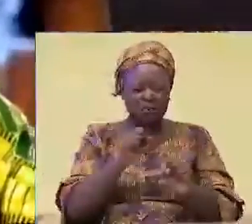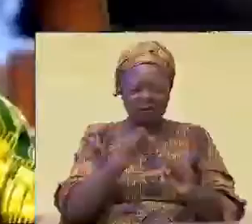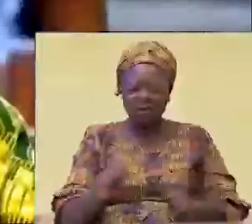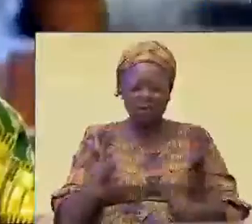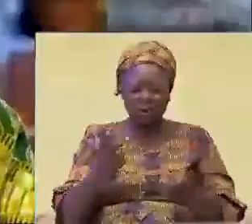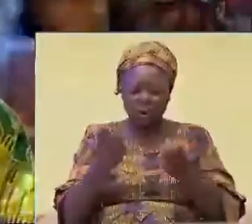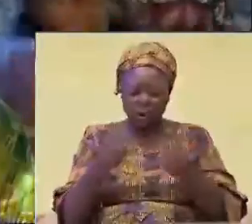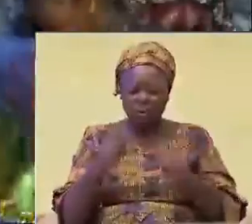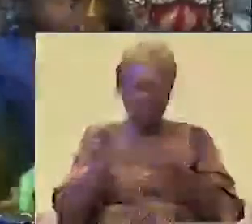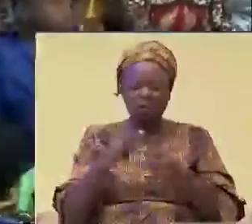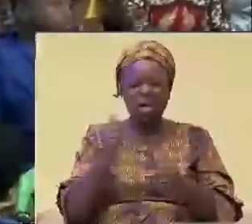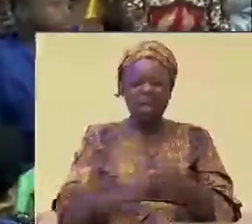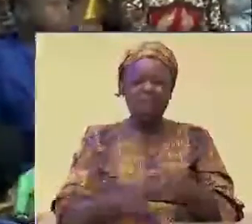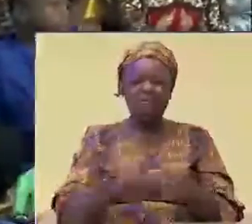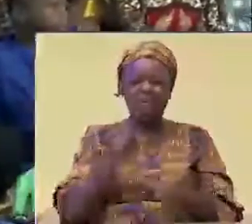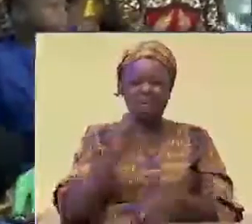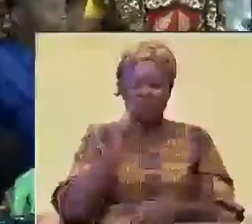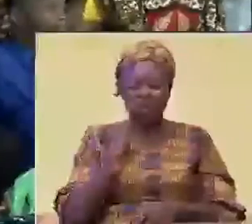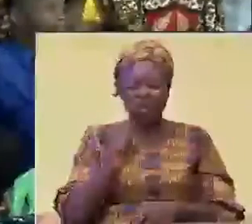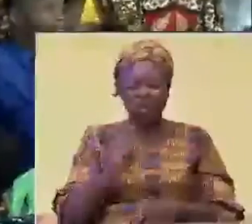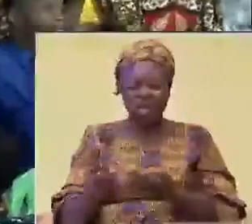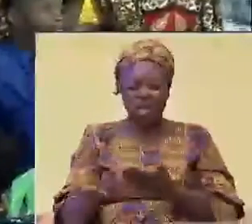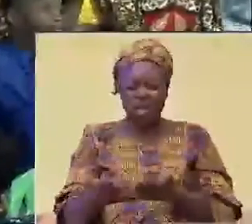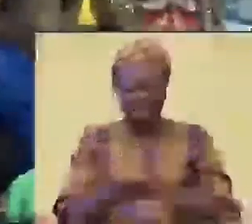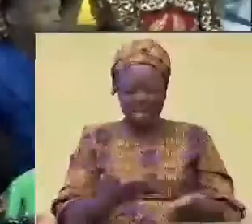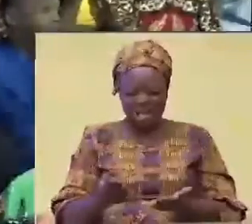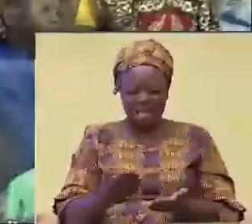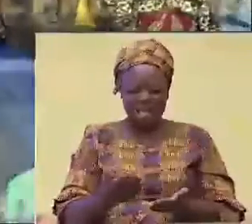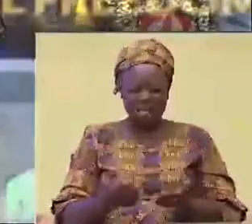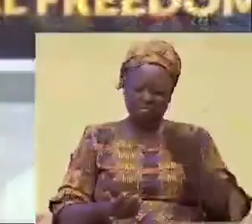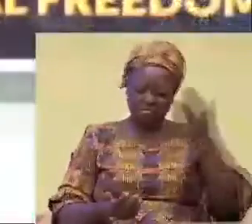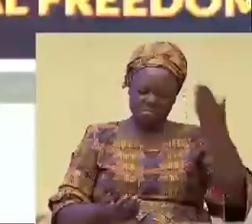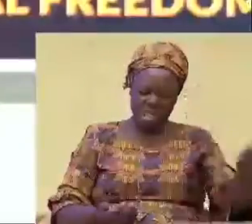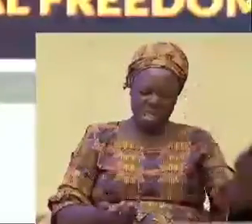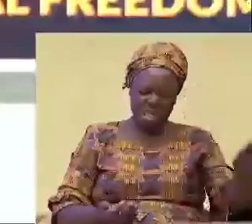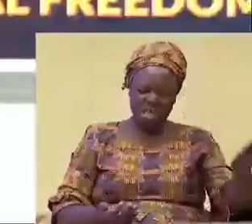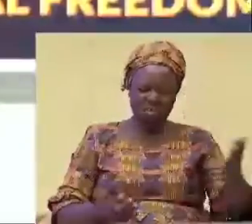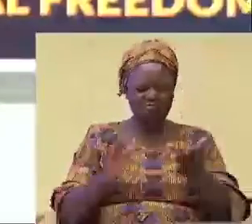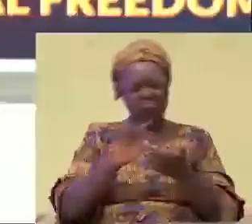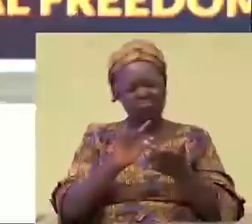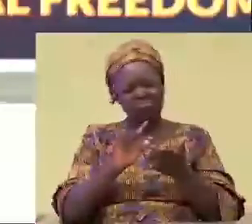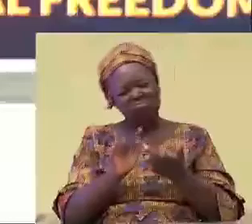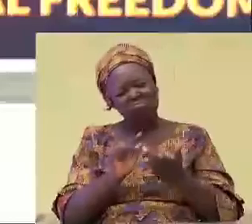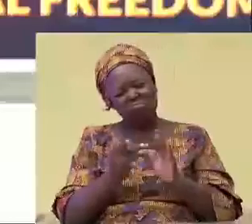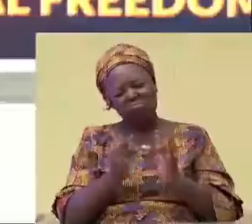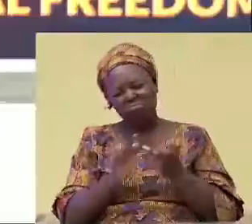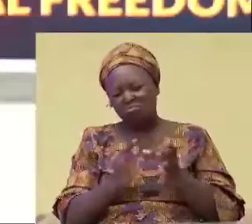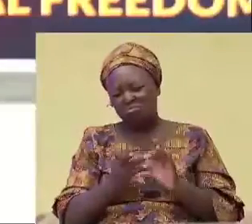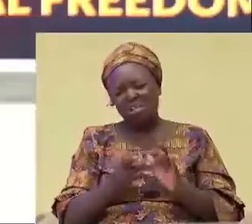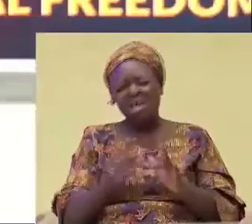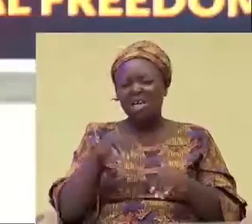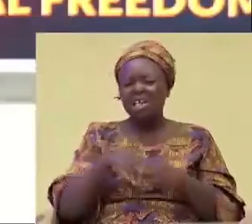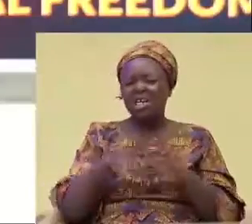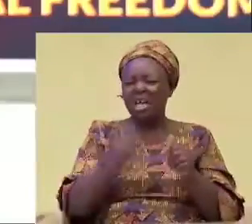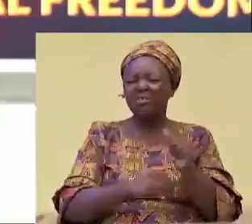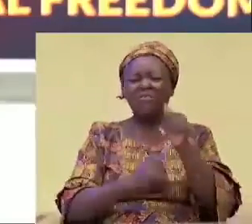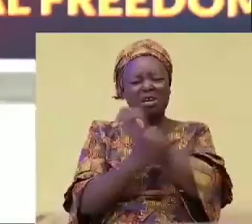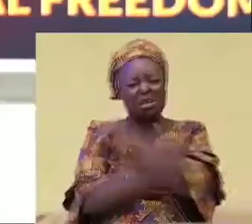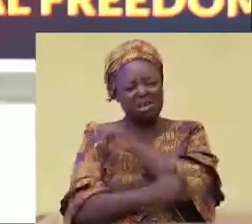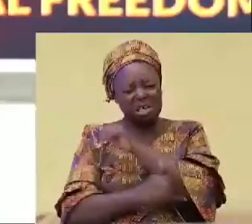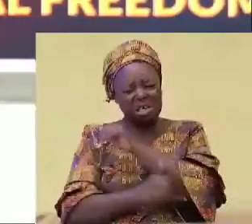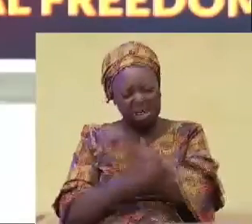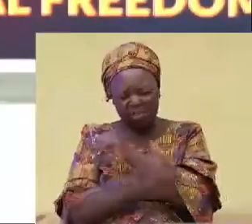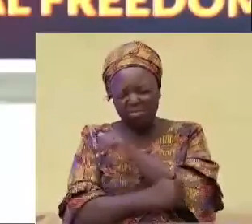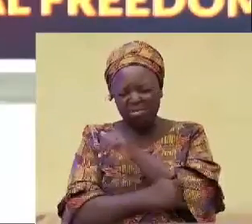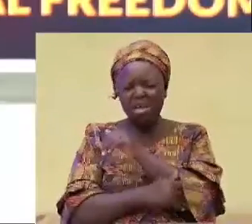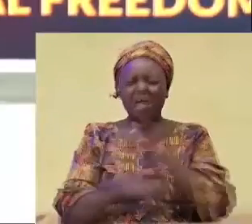Let your salvation come to every heart. Here, there, online, every